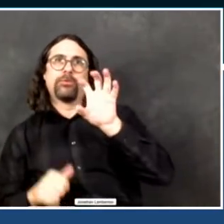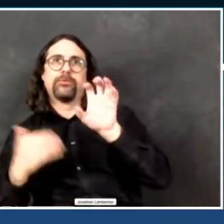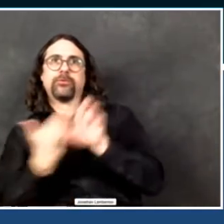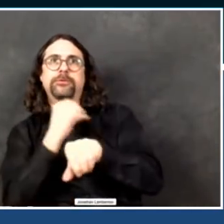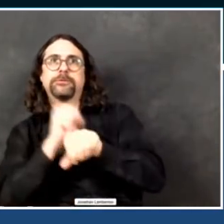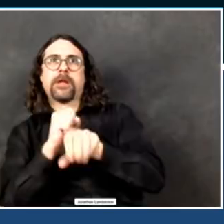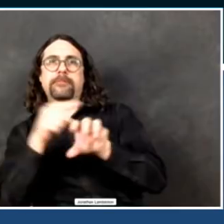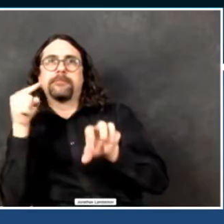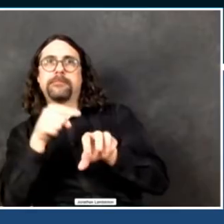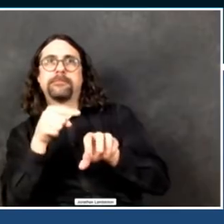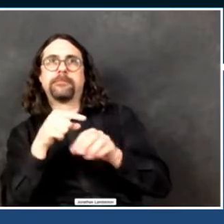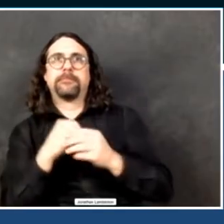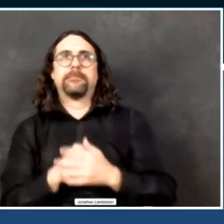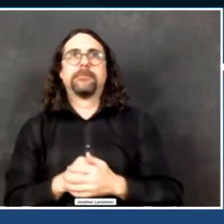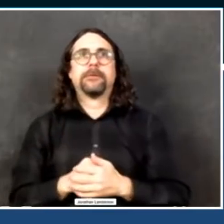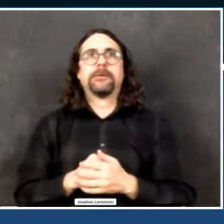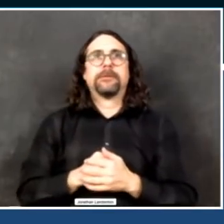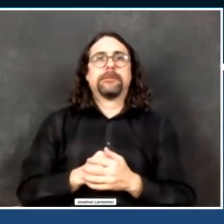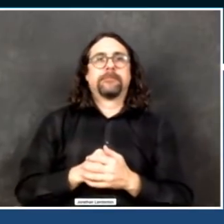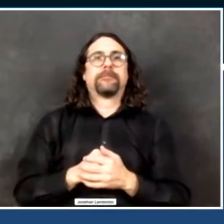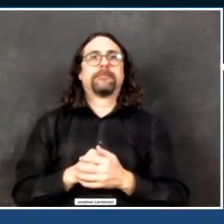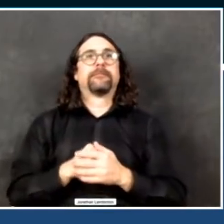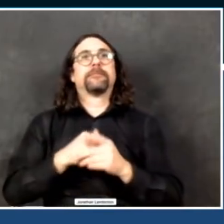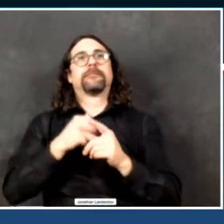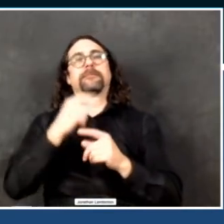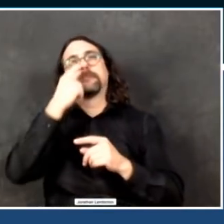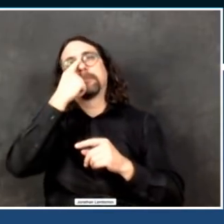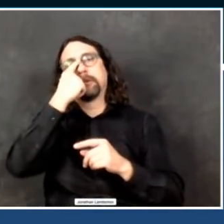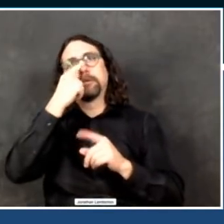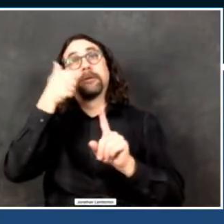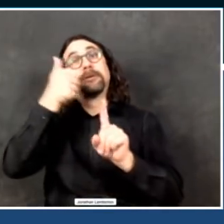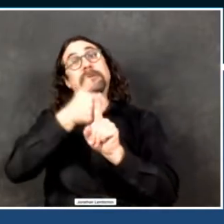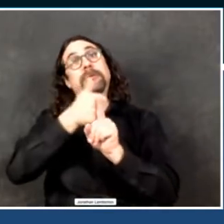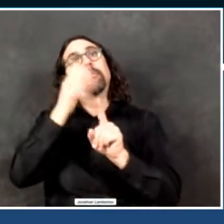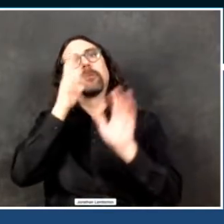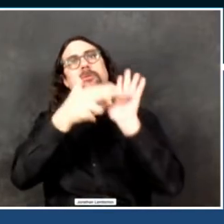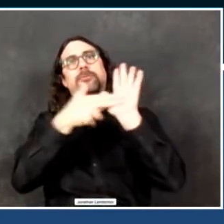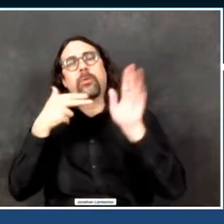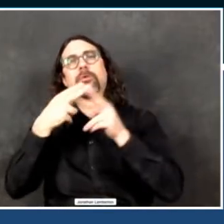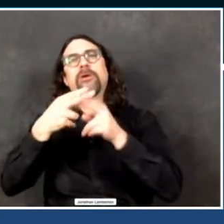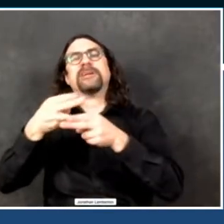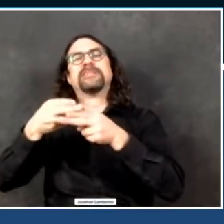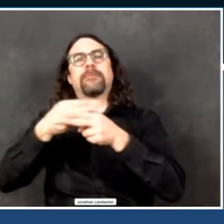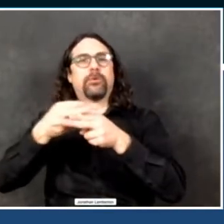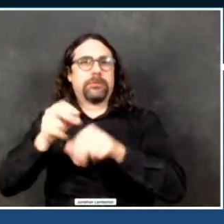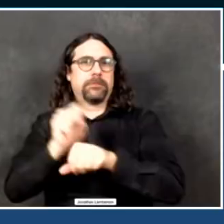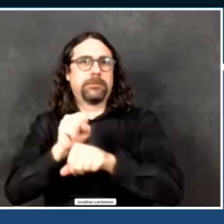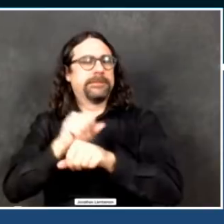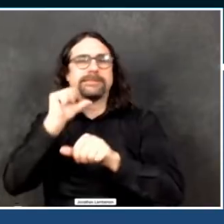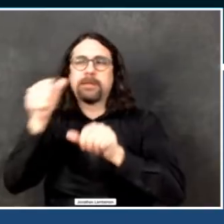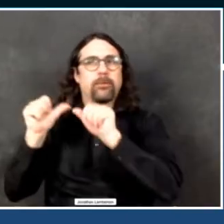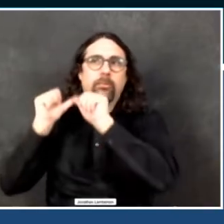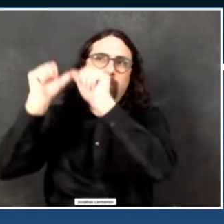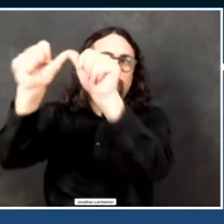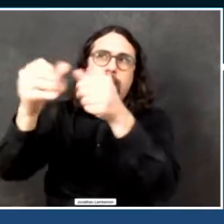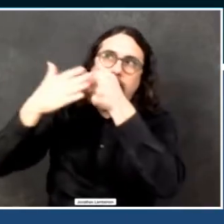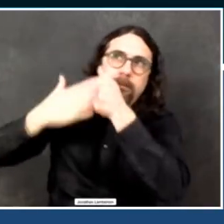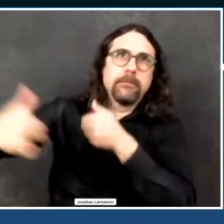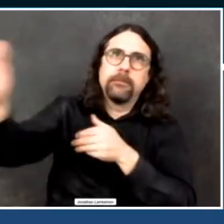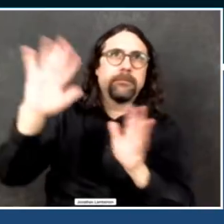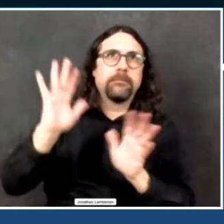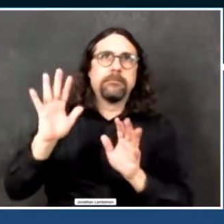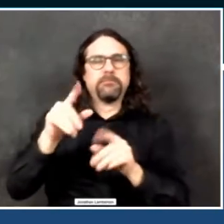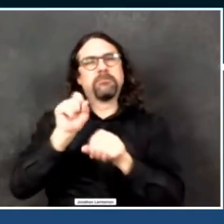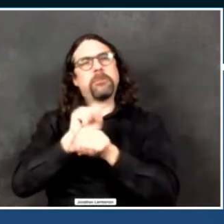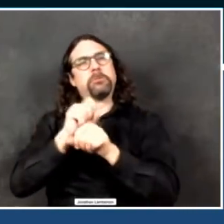so many families that do not have enough money right now, they're going to be a real lifeline. So I want to ask anyone who